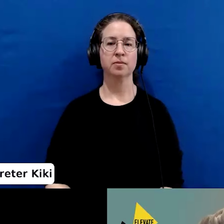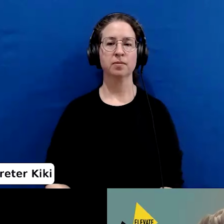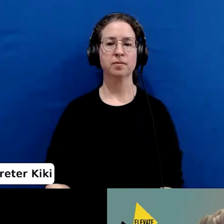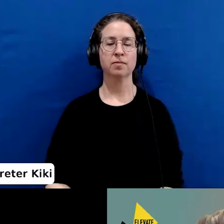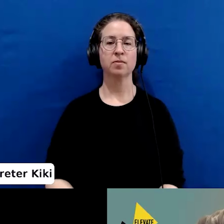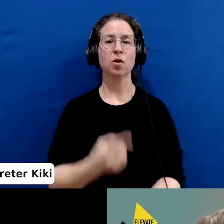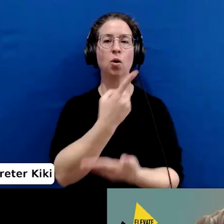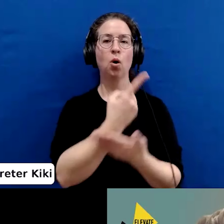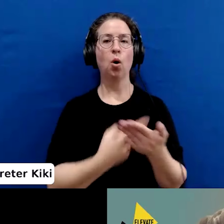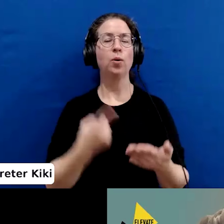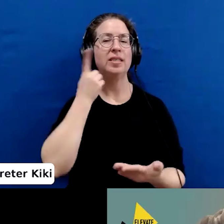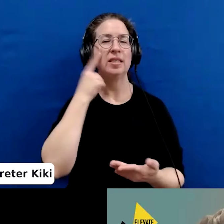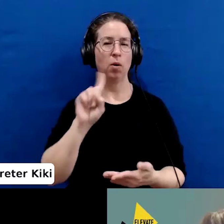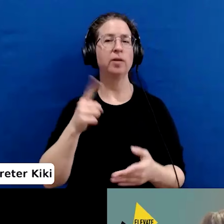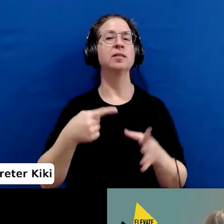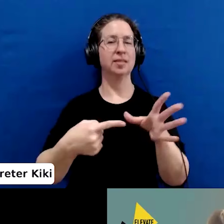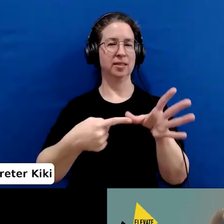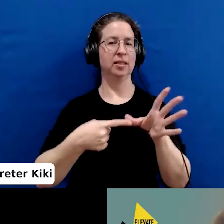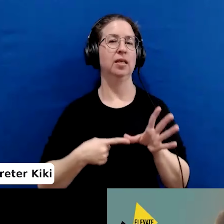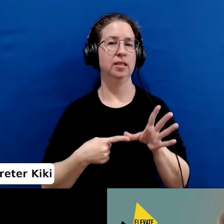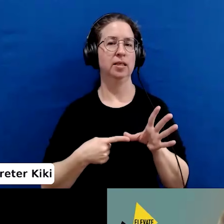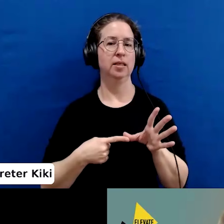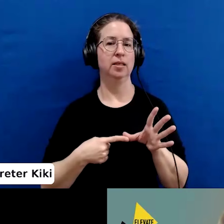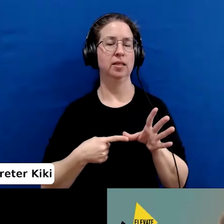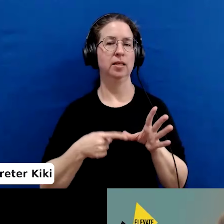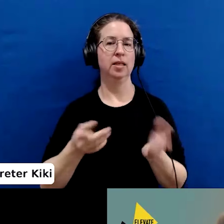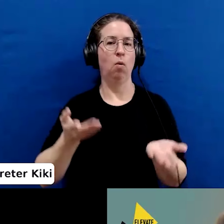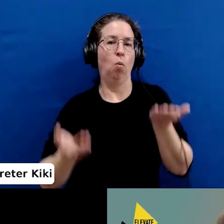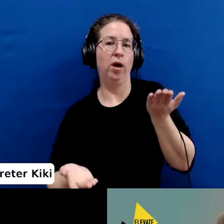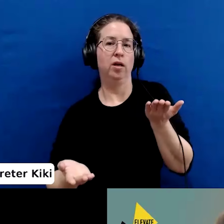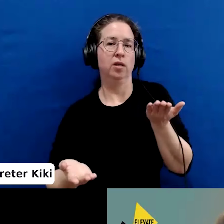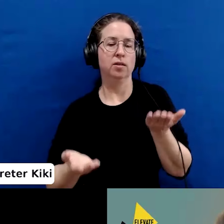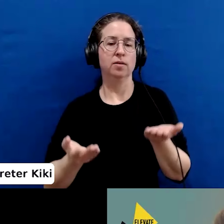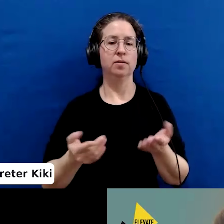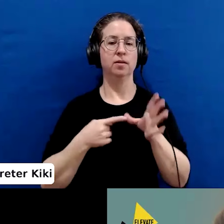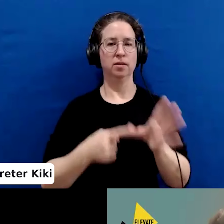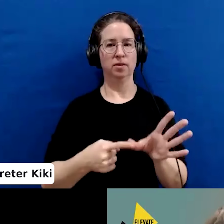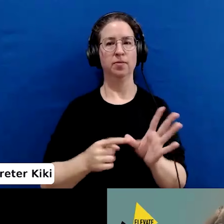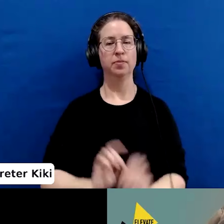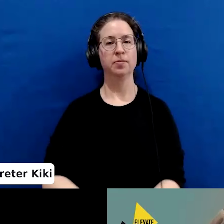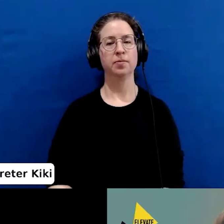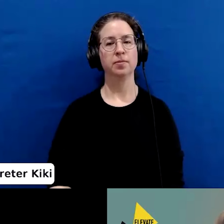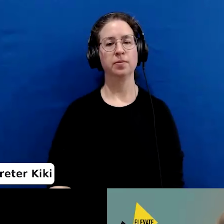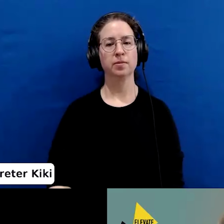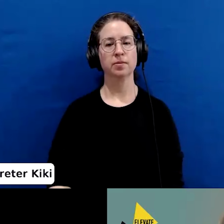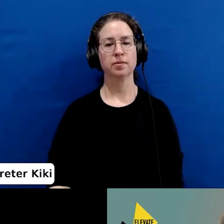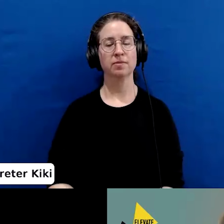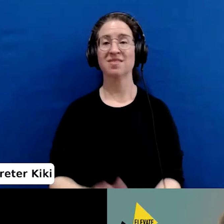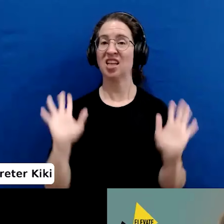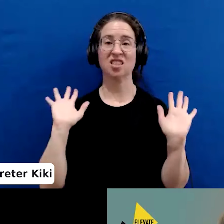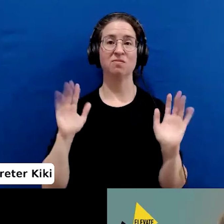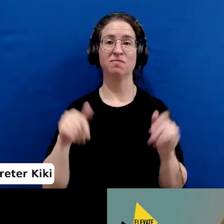the answers to the questions that are the weighted answers. That's all they